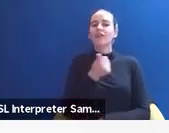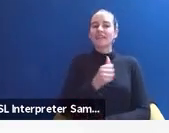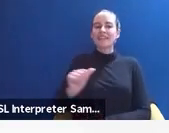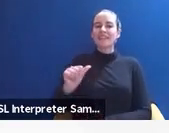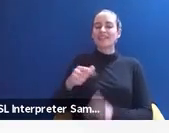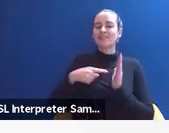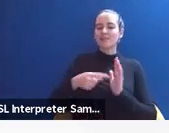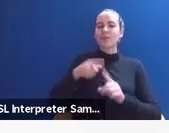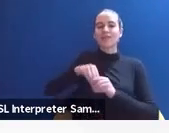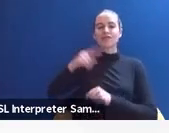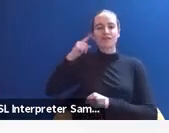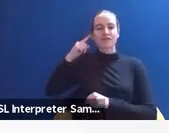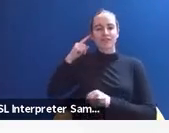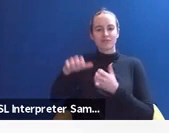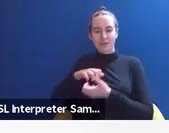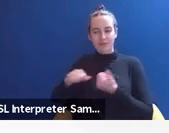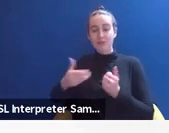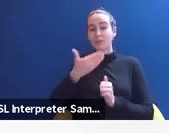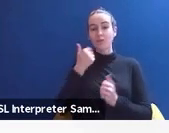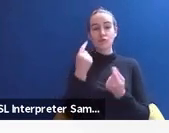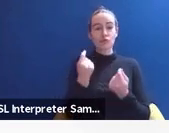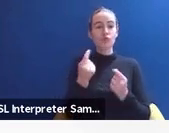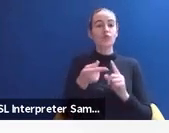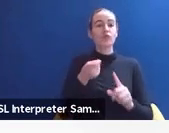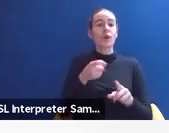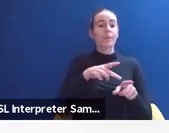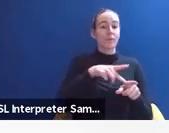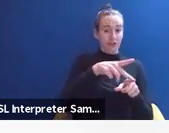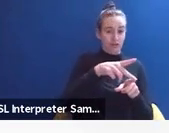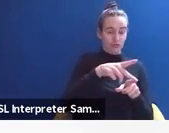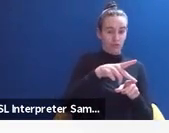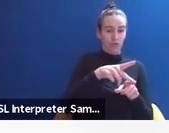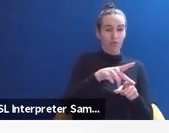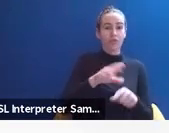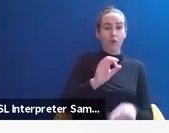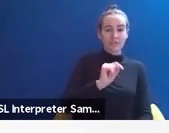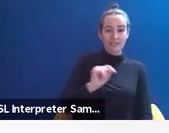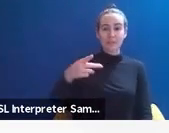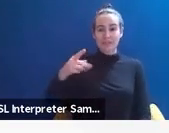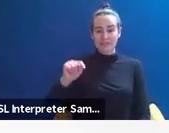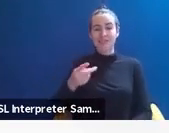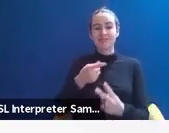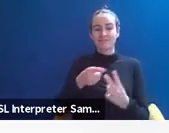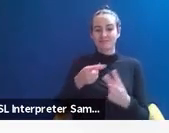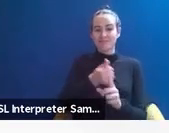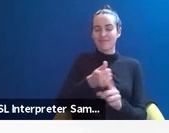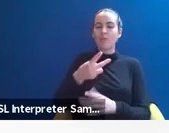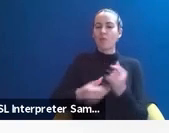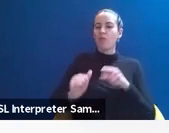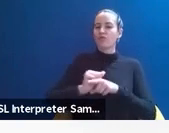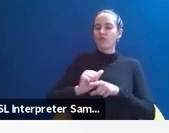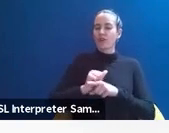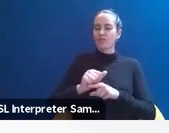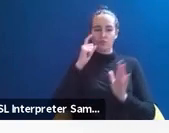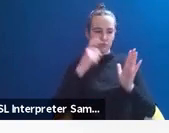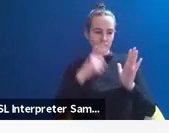damage. It's best to seek therapy from either professional because they are trained to identify the symptoms and prescribe specific